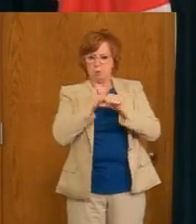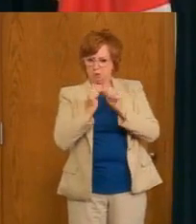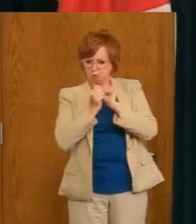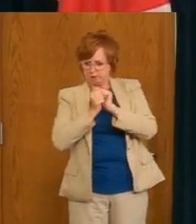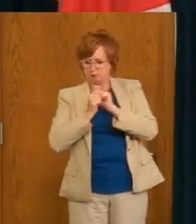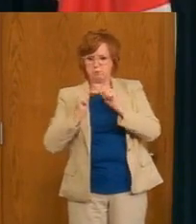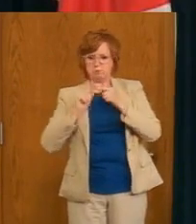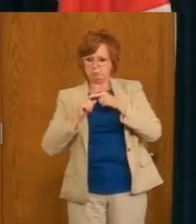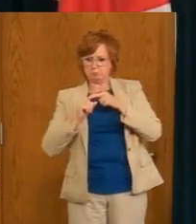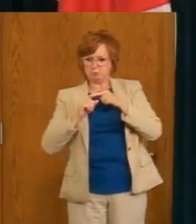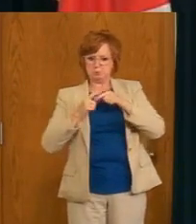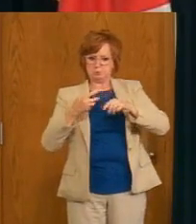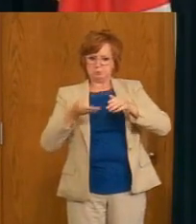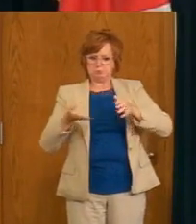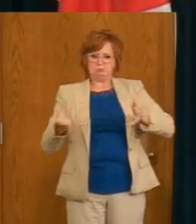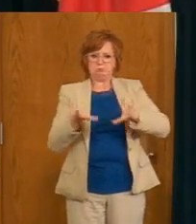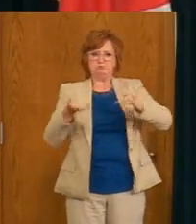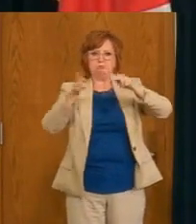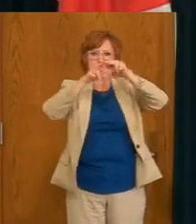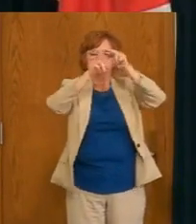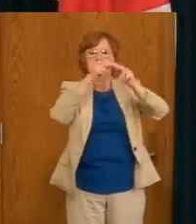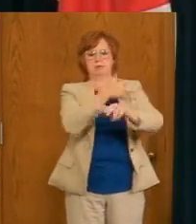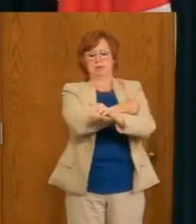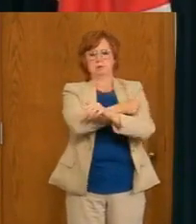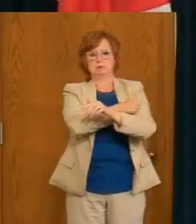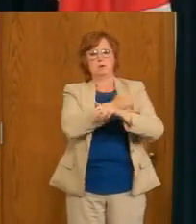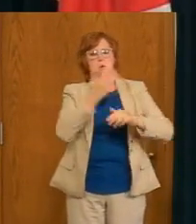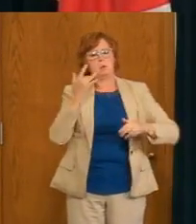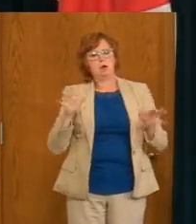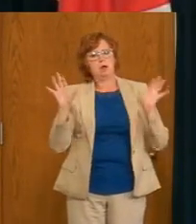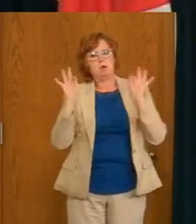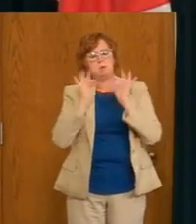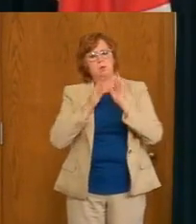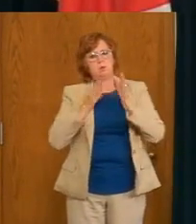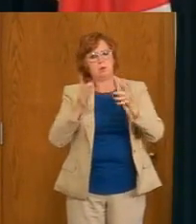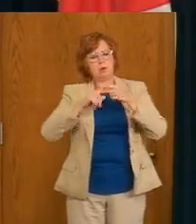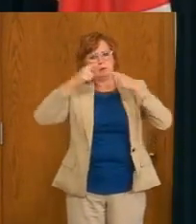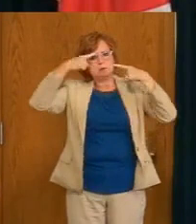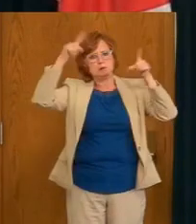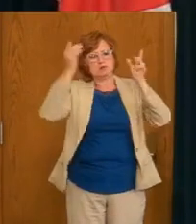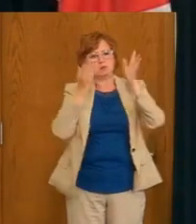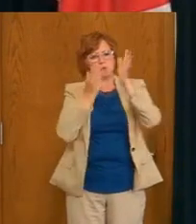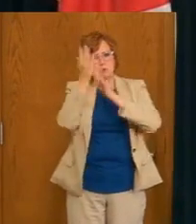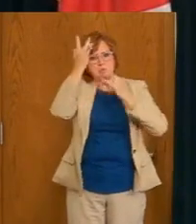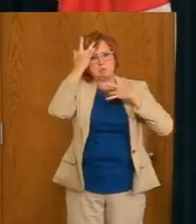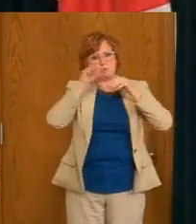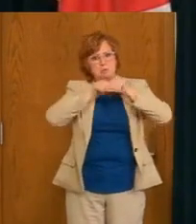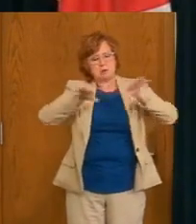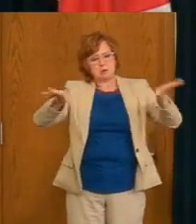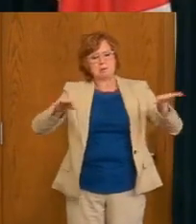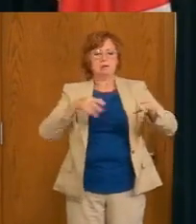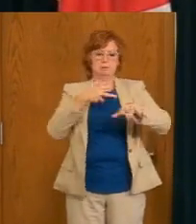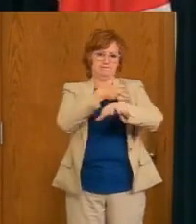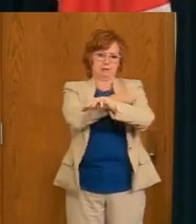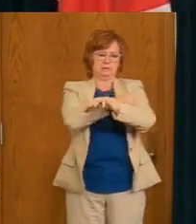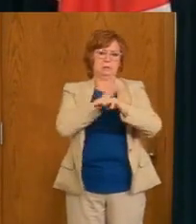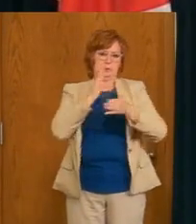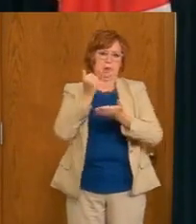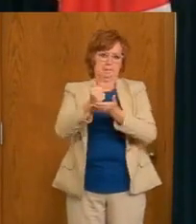remain our main path out of the pandemic. As the Premier said, last year when we